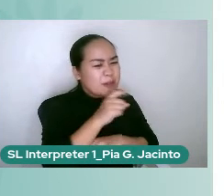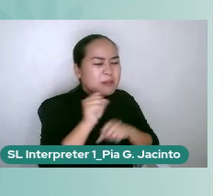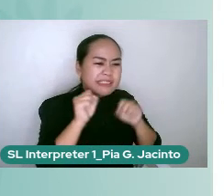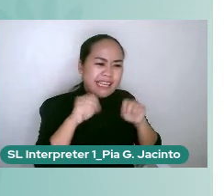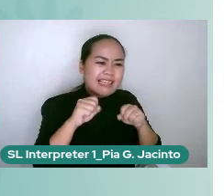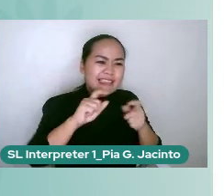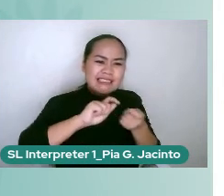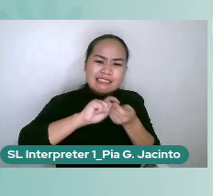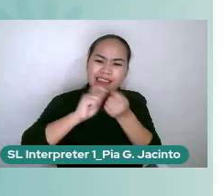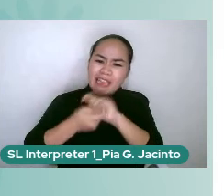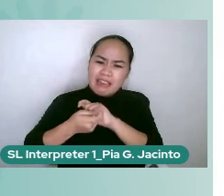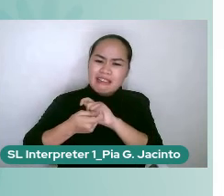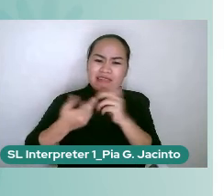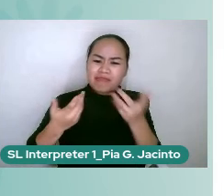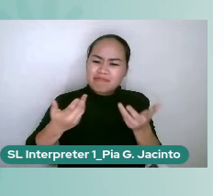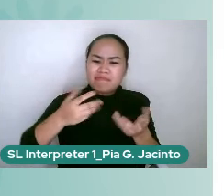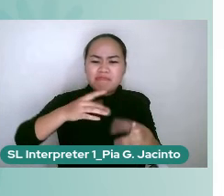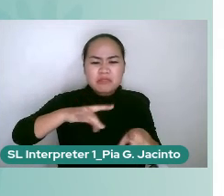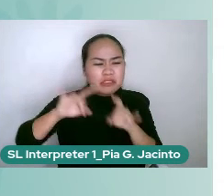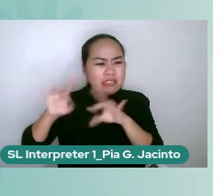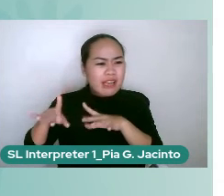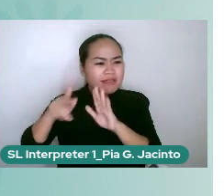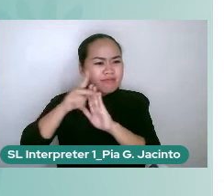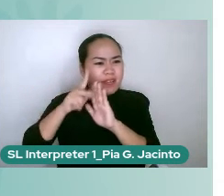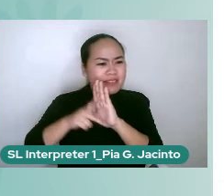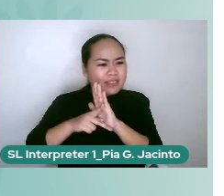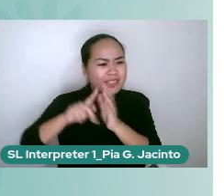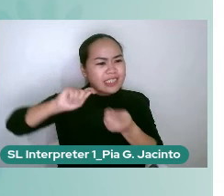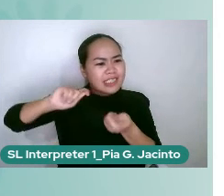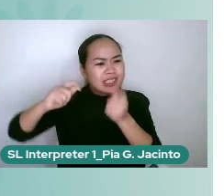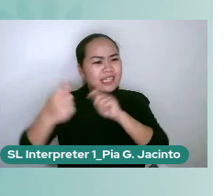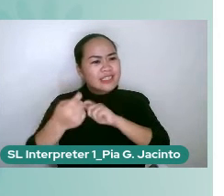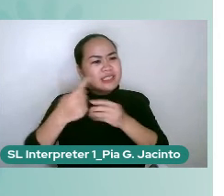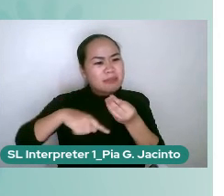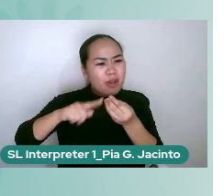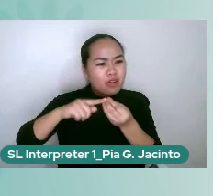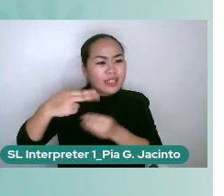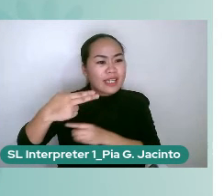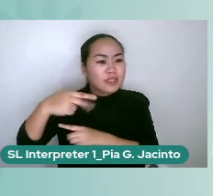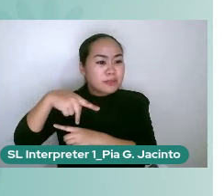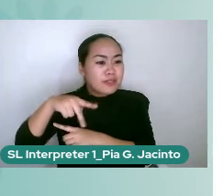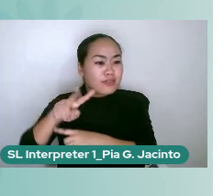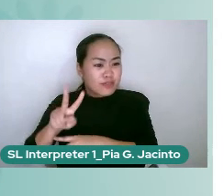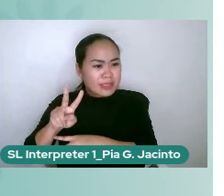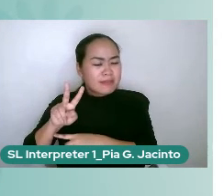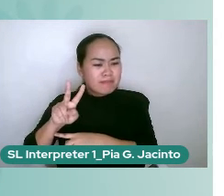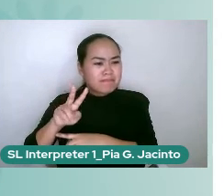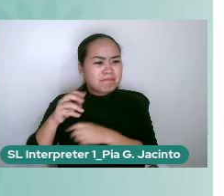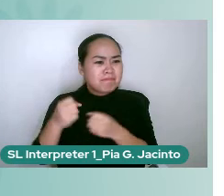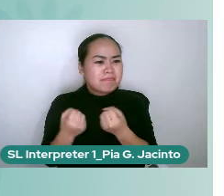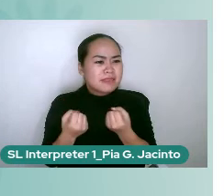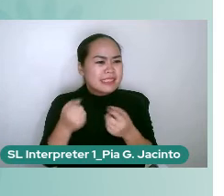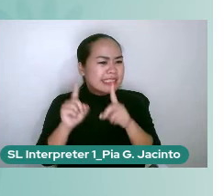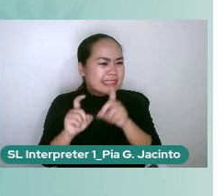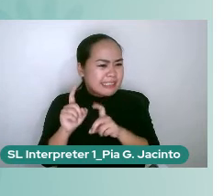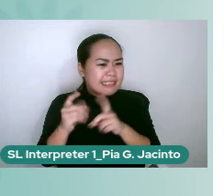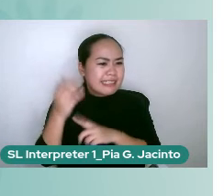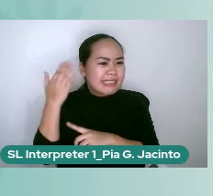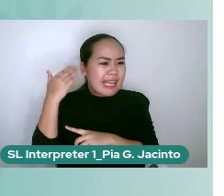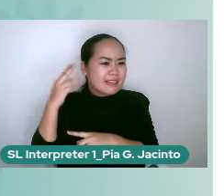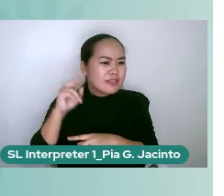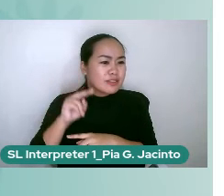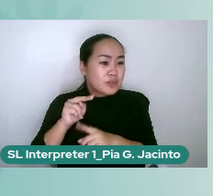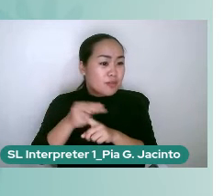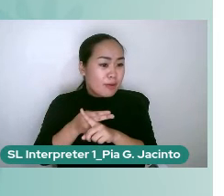Australian policy, and following our transition to HPV-based screening. Our government announced in November last year that from